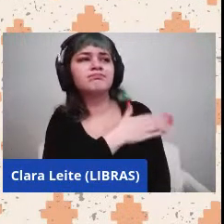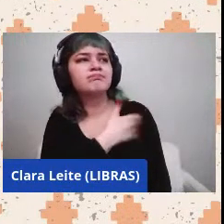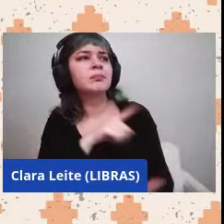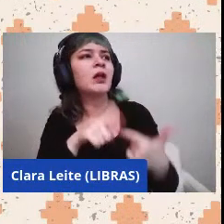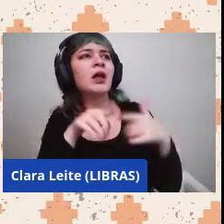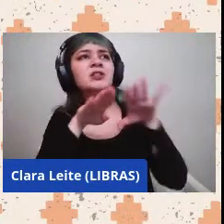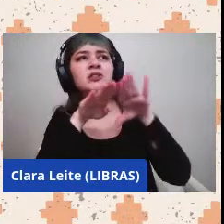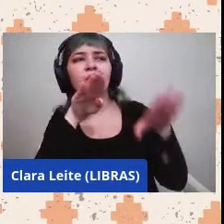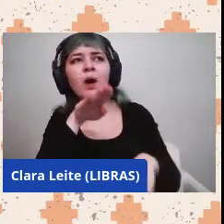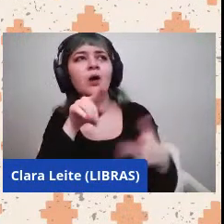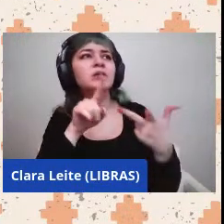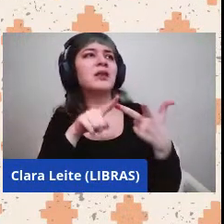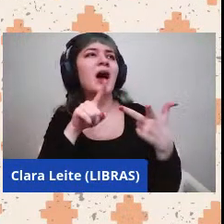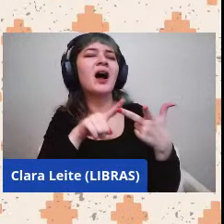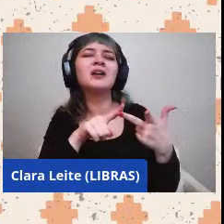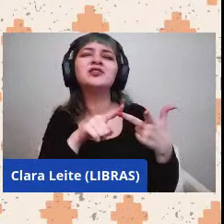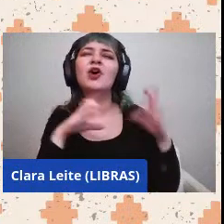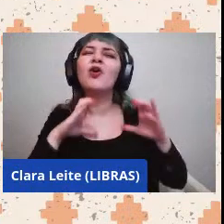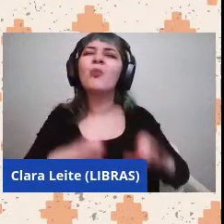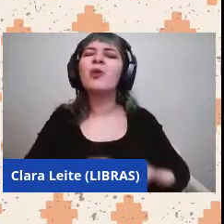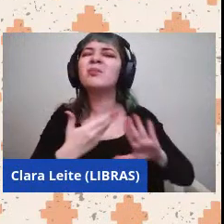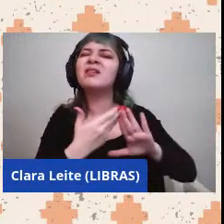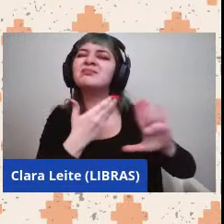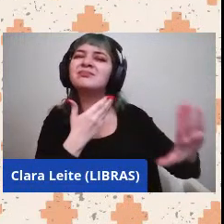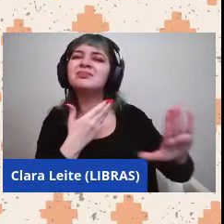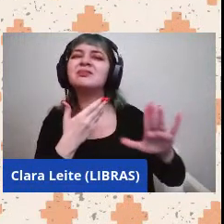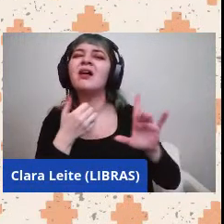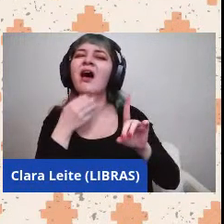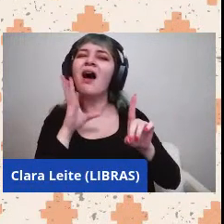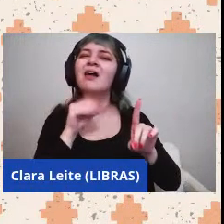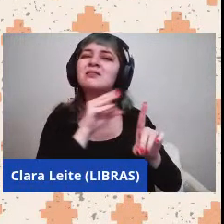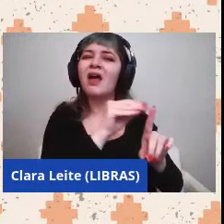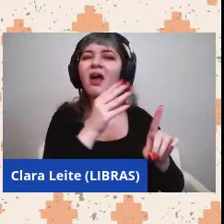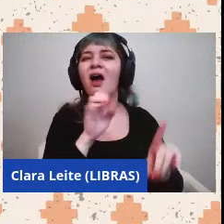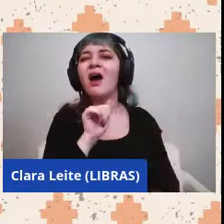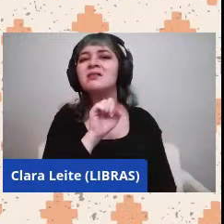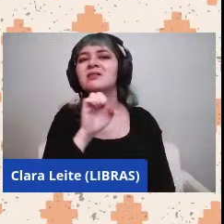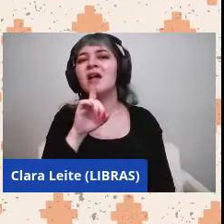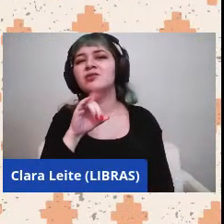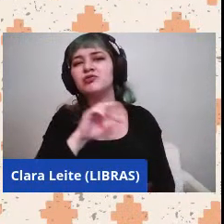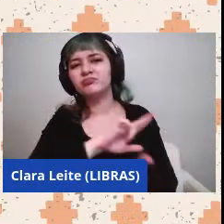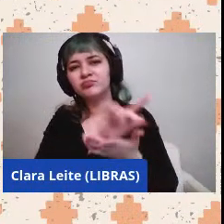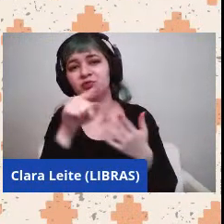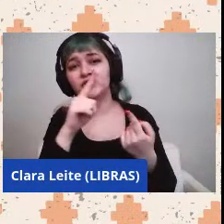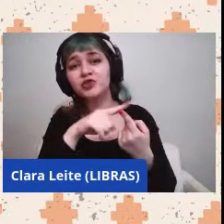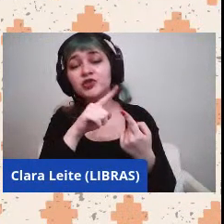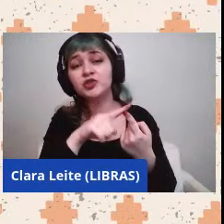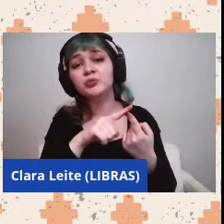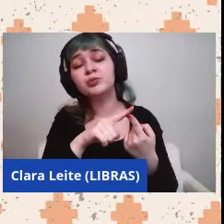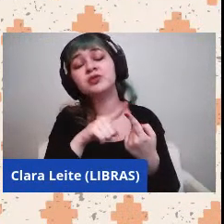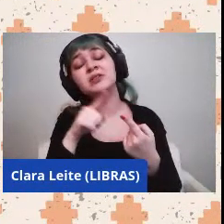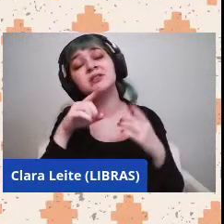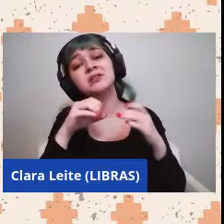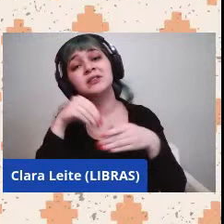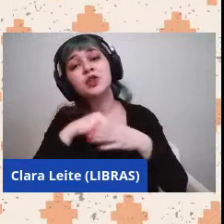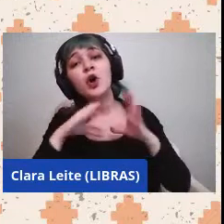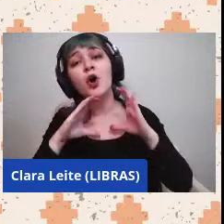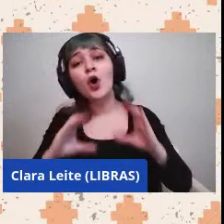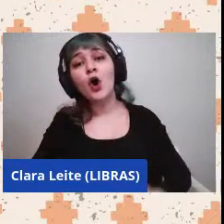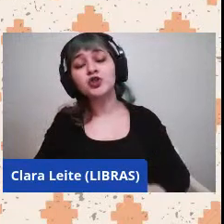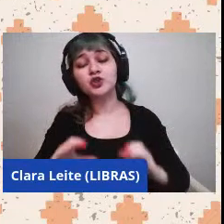inequity, unwelcoming conduct, and harassment are often embedded in ethics codes of associations,